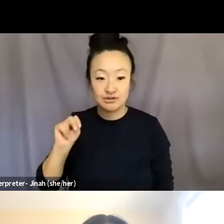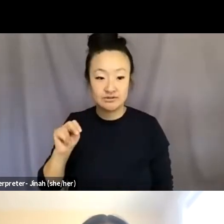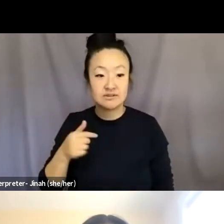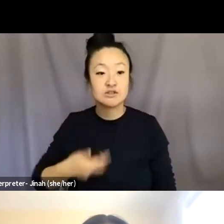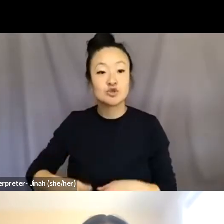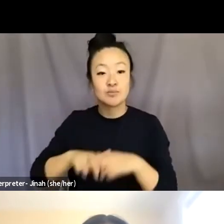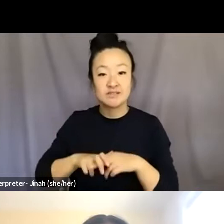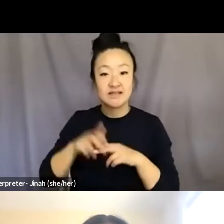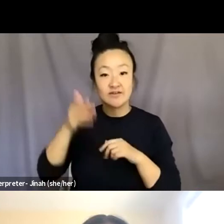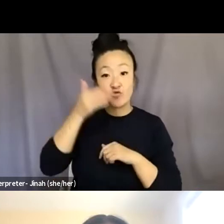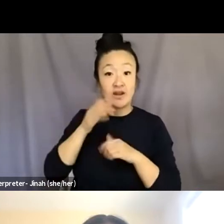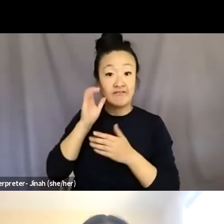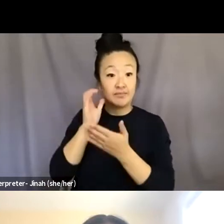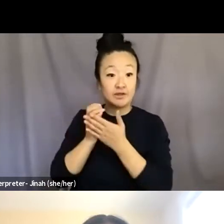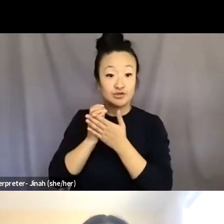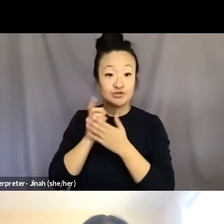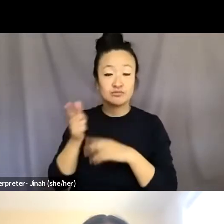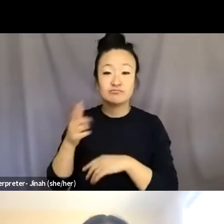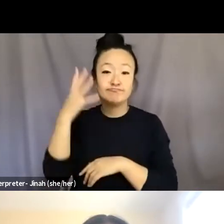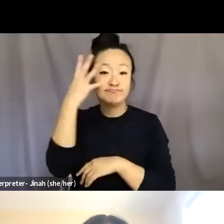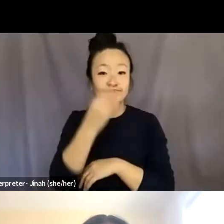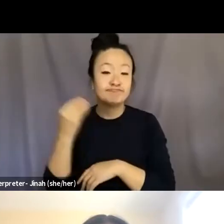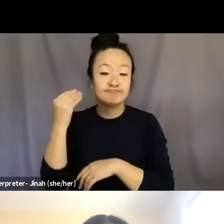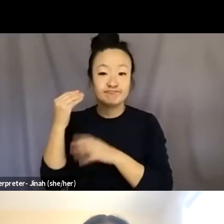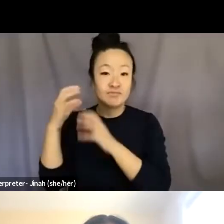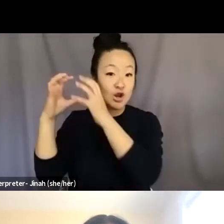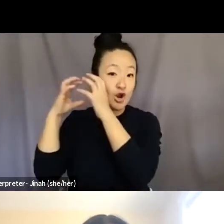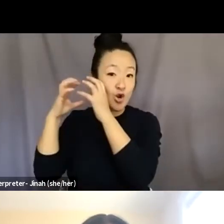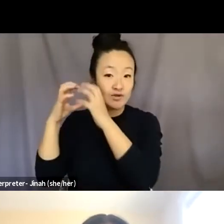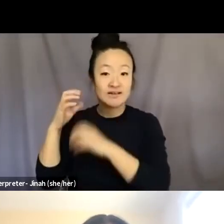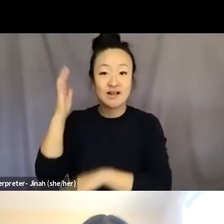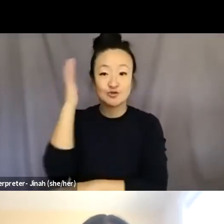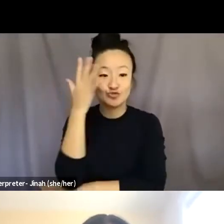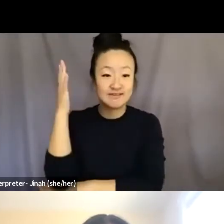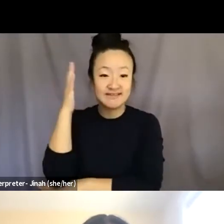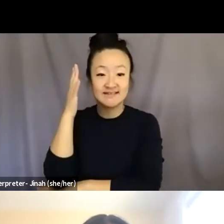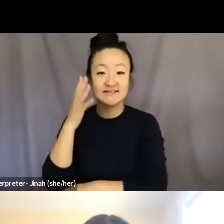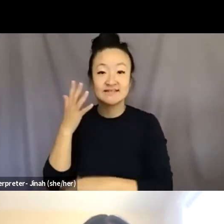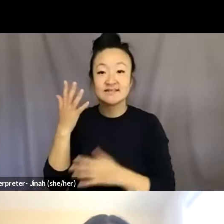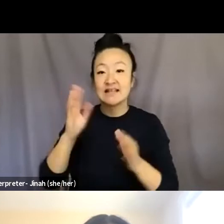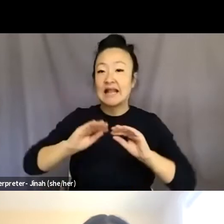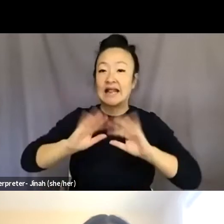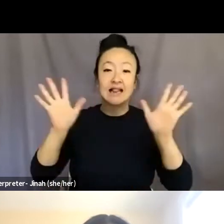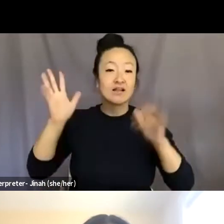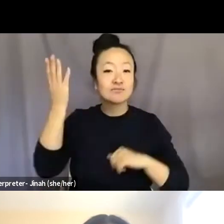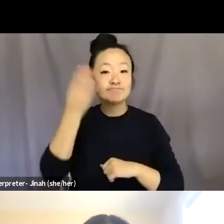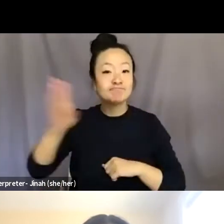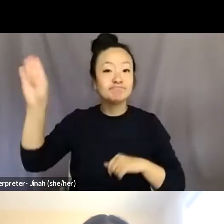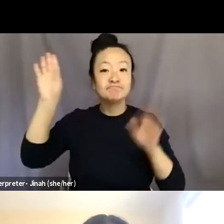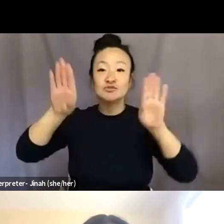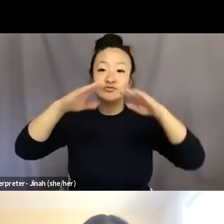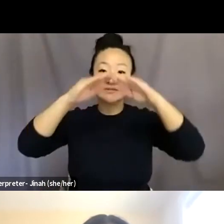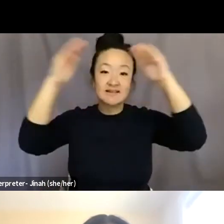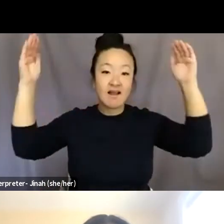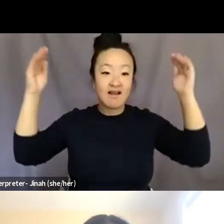of a picture with lovely coconut trees and a clear blue sky with a